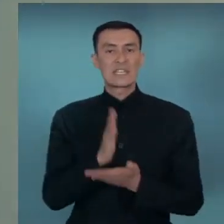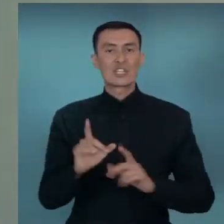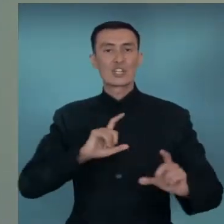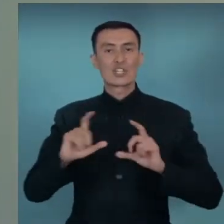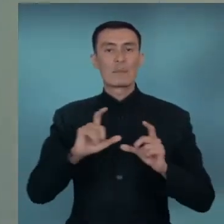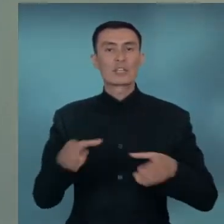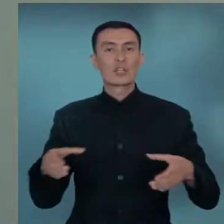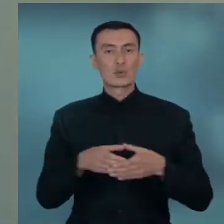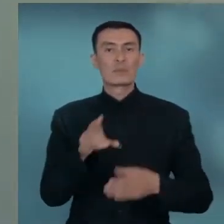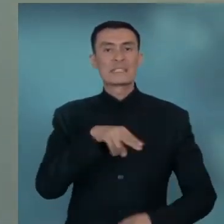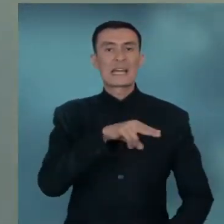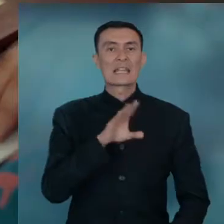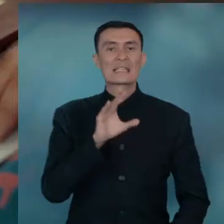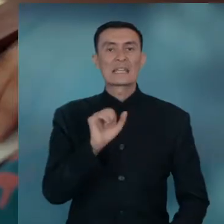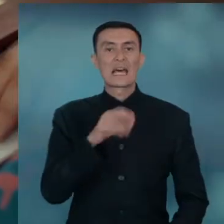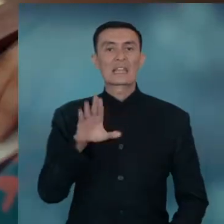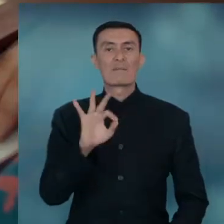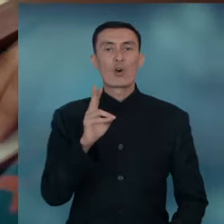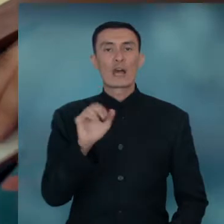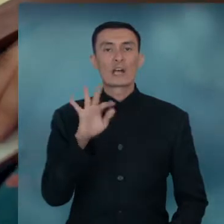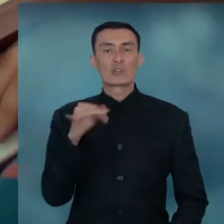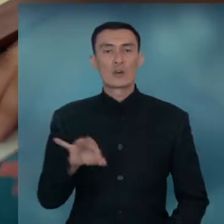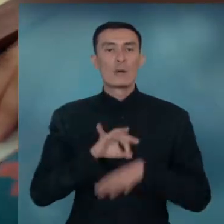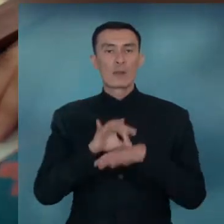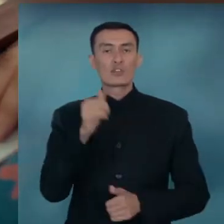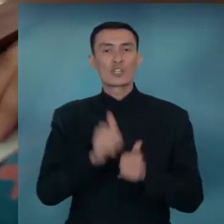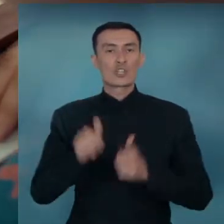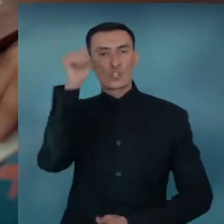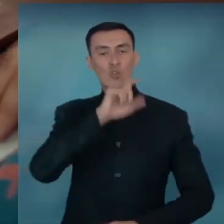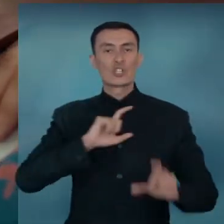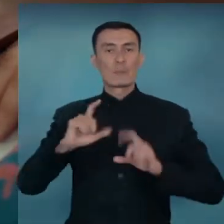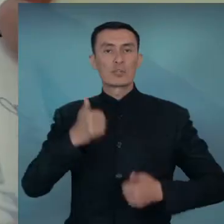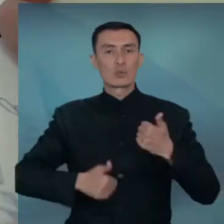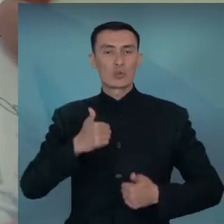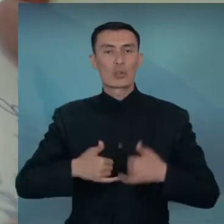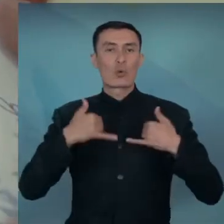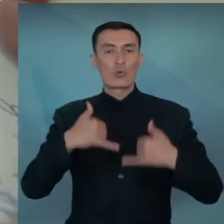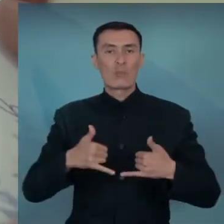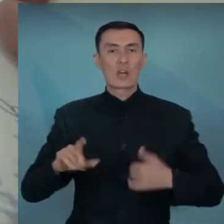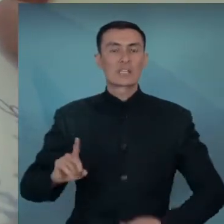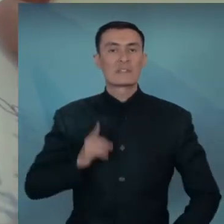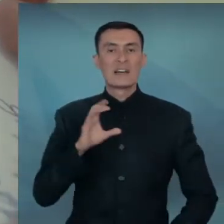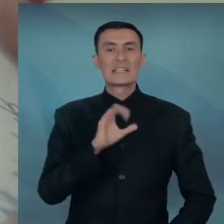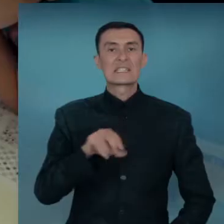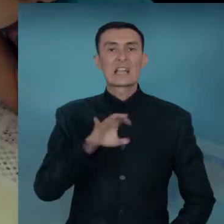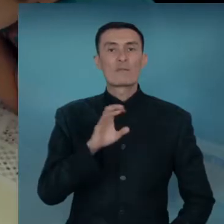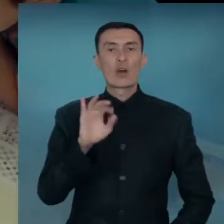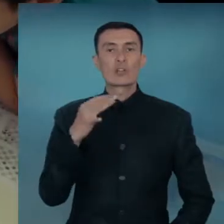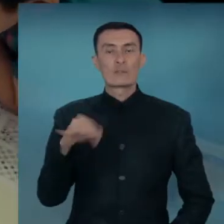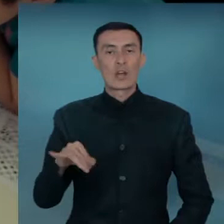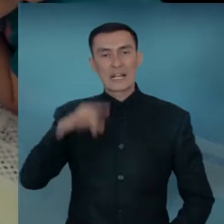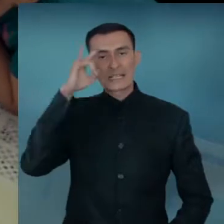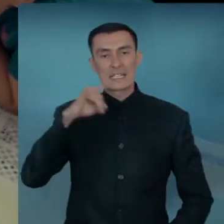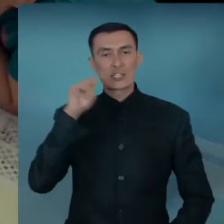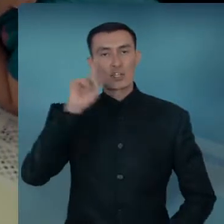Saduakassova Grandmaster Cup chess competition takes place here, and the Kazakhstani students study chess with the First Steps in Chess book